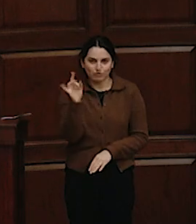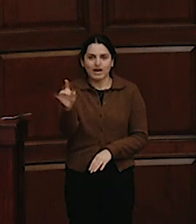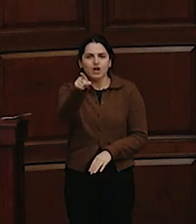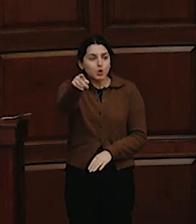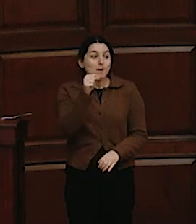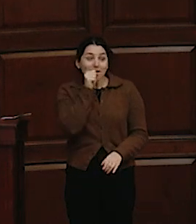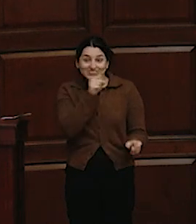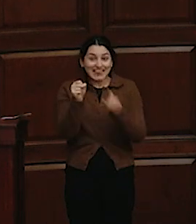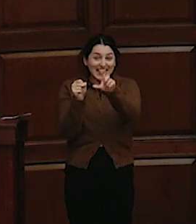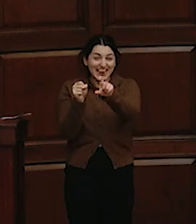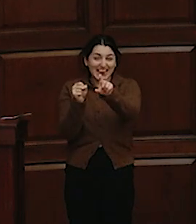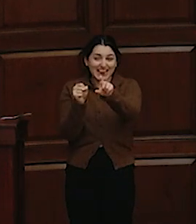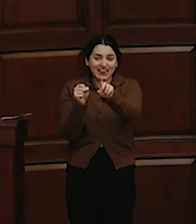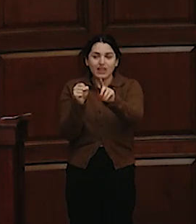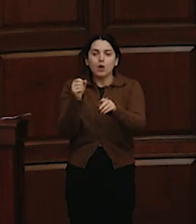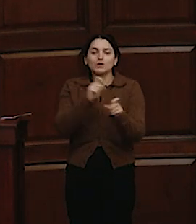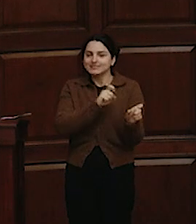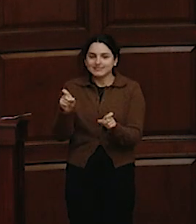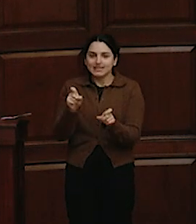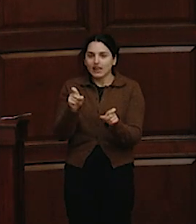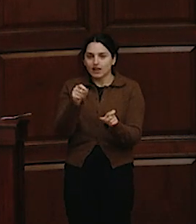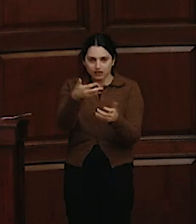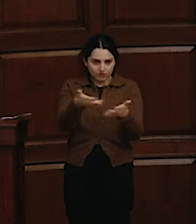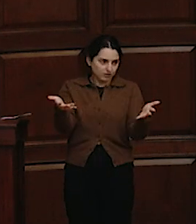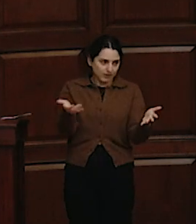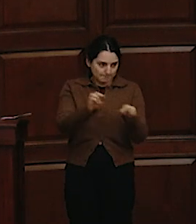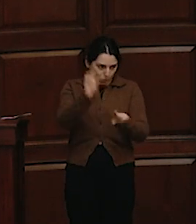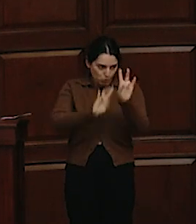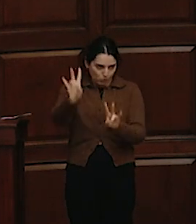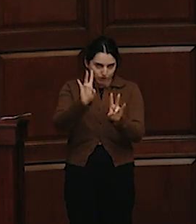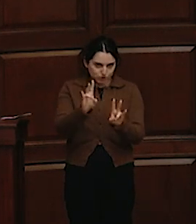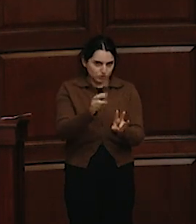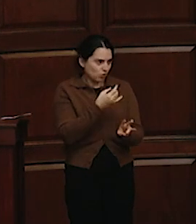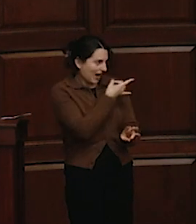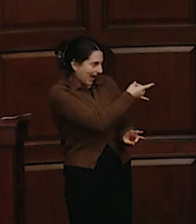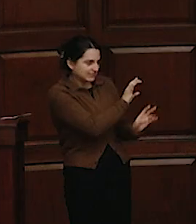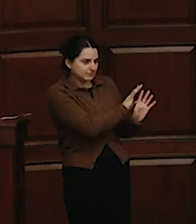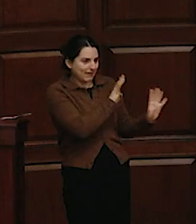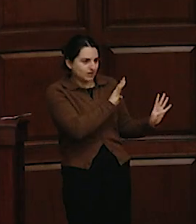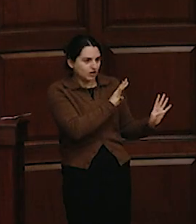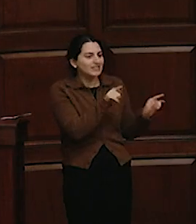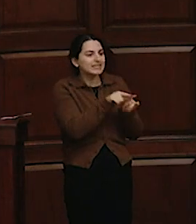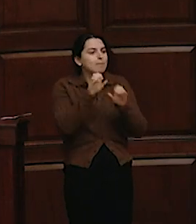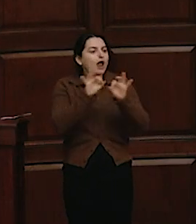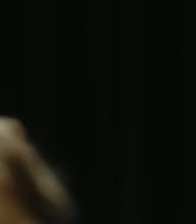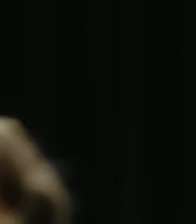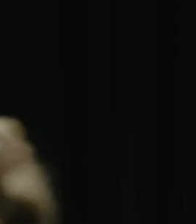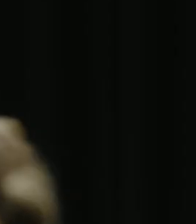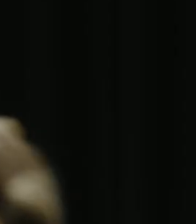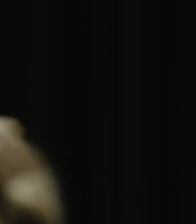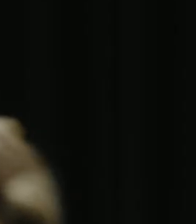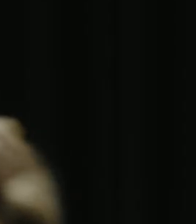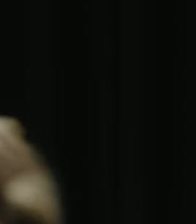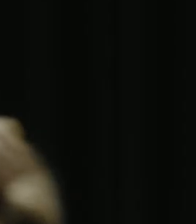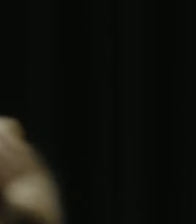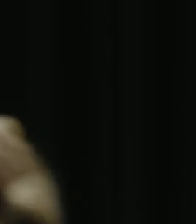as you have the microphone, leave the floor open to you for now, if they're to ask the panel if they have any questions coming through online that need to be addressed. Yeah,